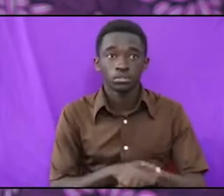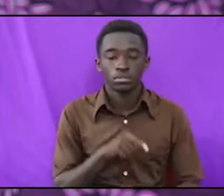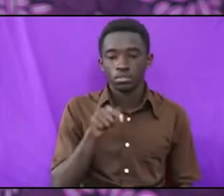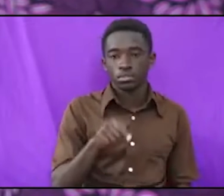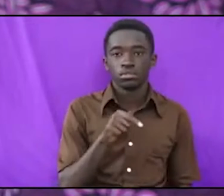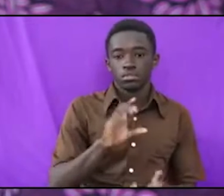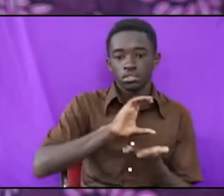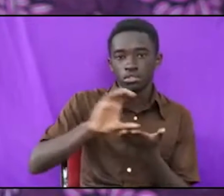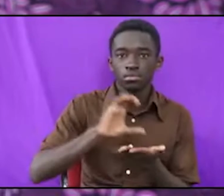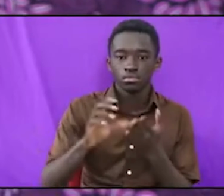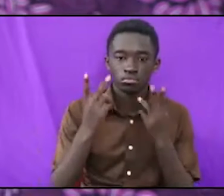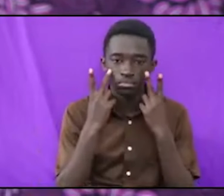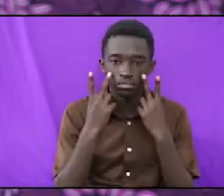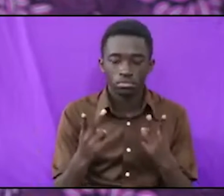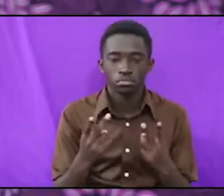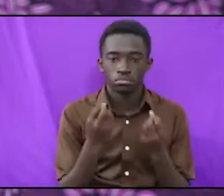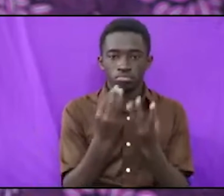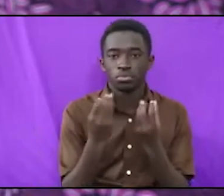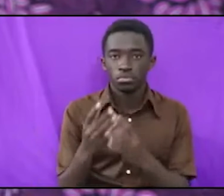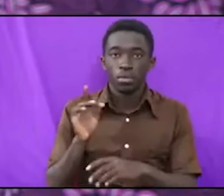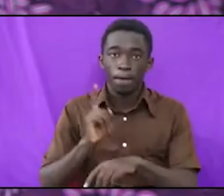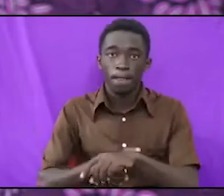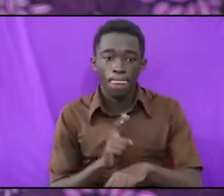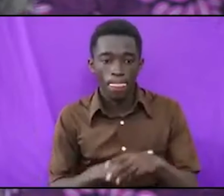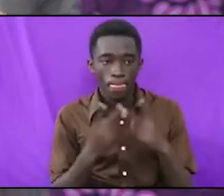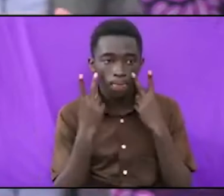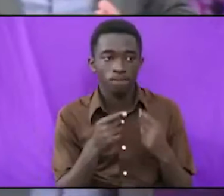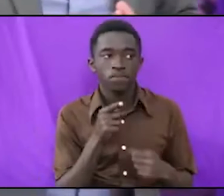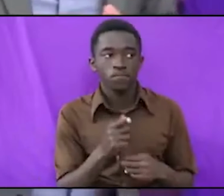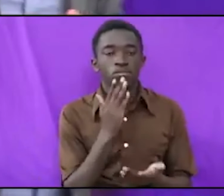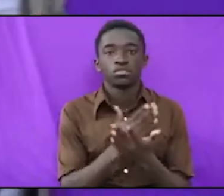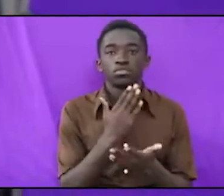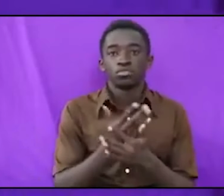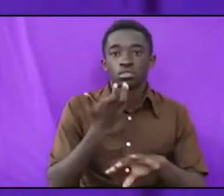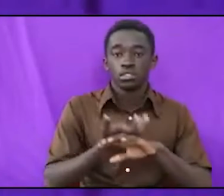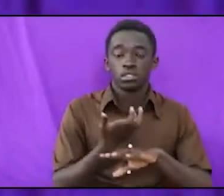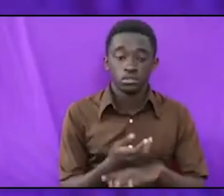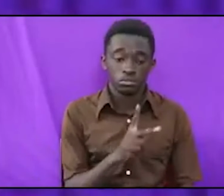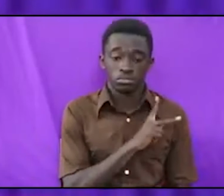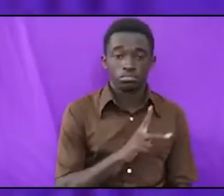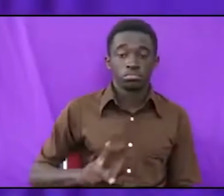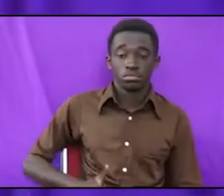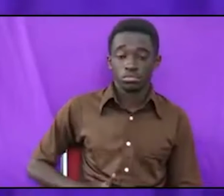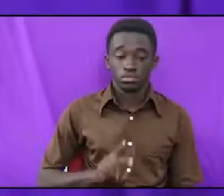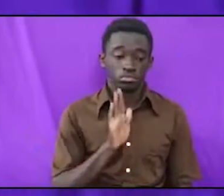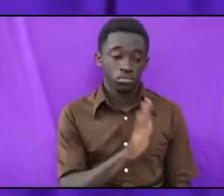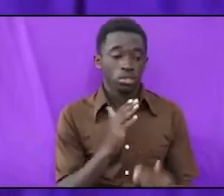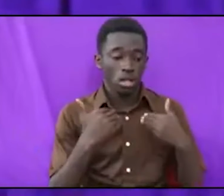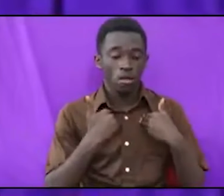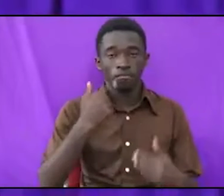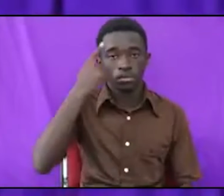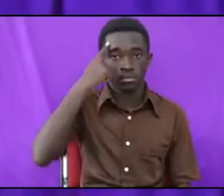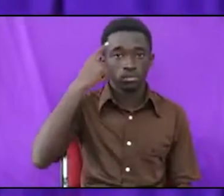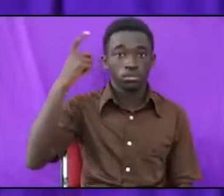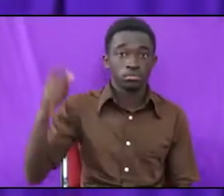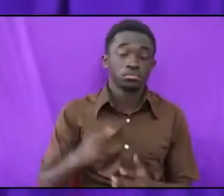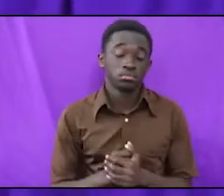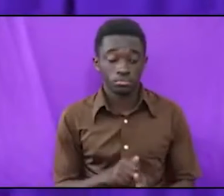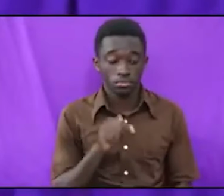read several times and you are going, wow, this is very, very, very difficult. The king has a dream, and in this